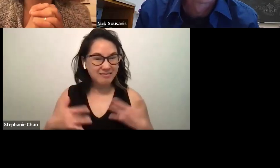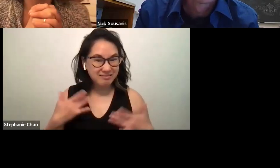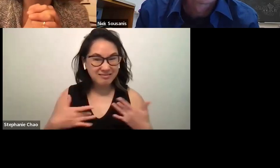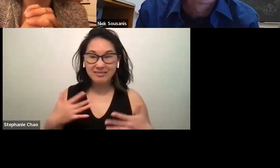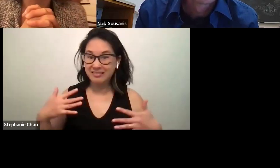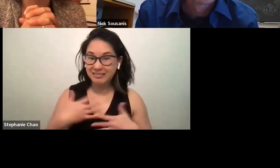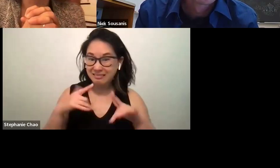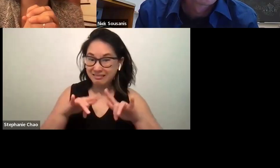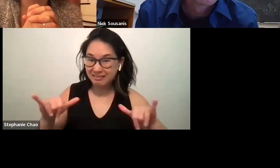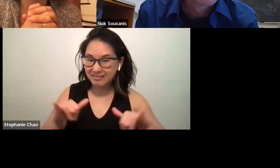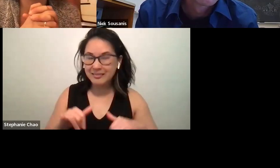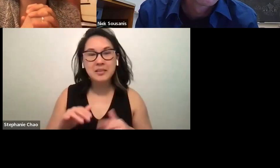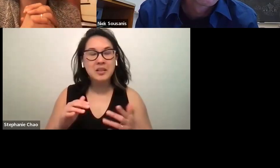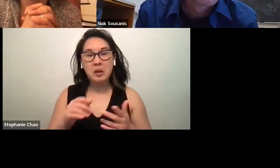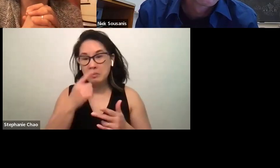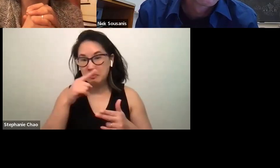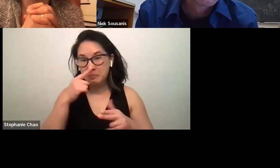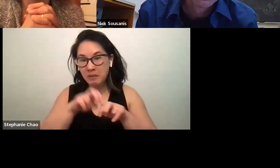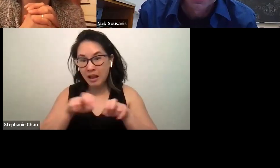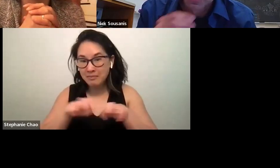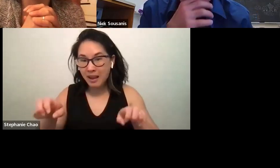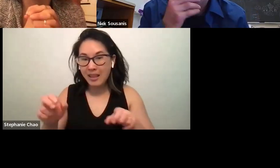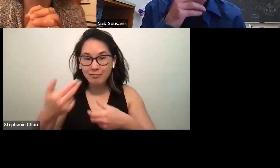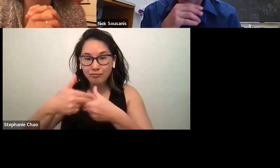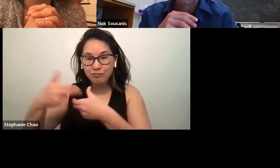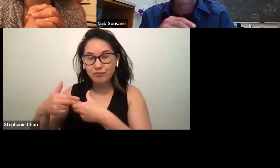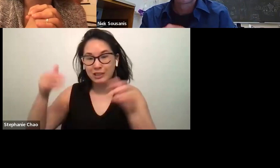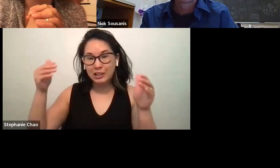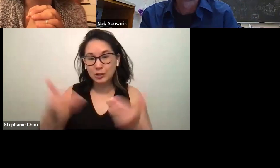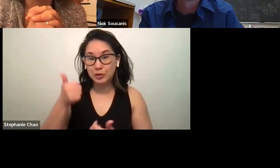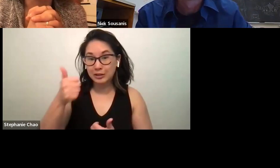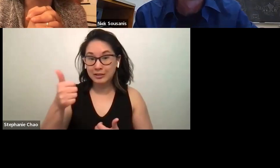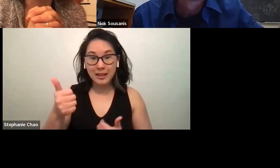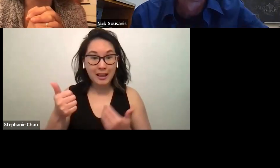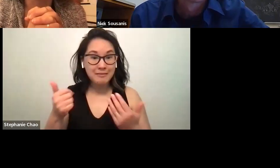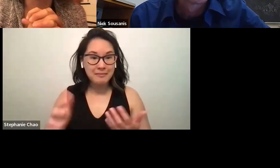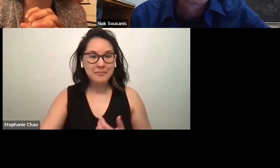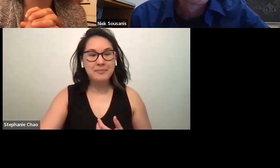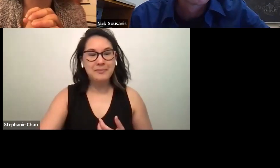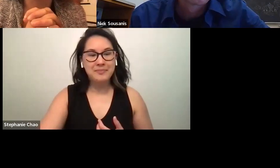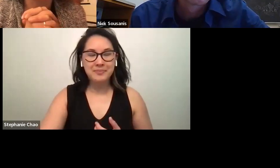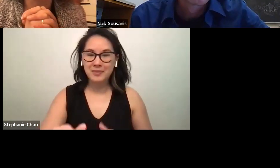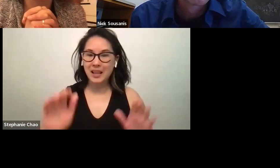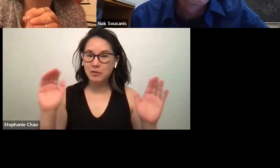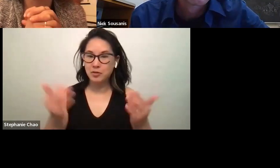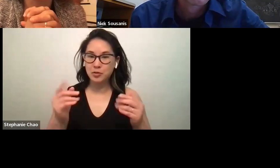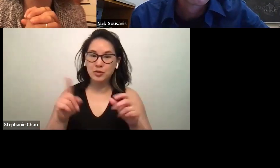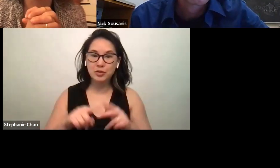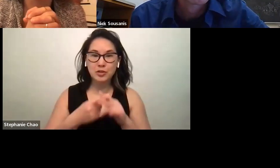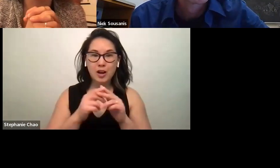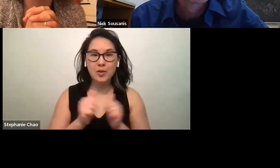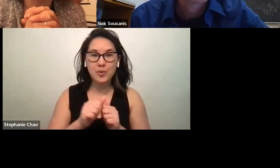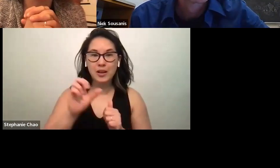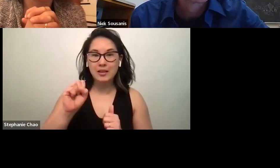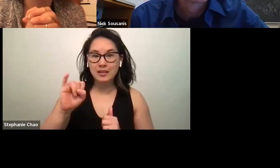our panelists to come on screen and introduce yourselves. So I'm going to suggest we start with Silvana and then go